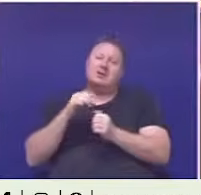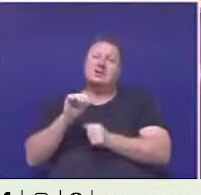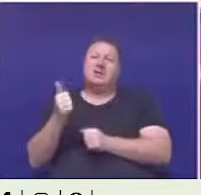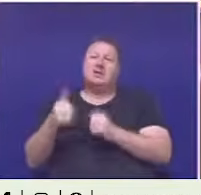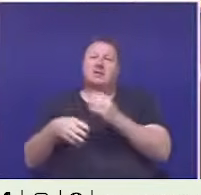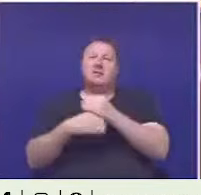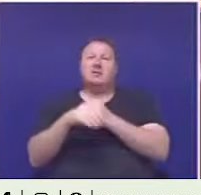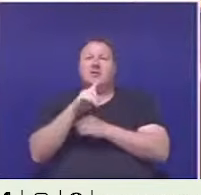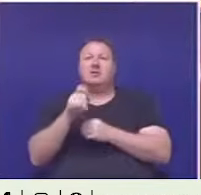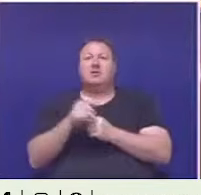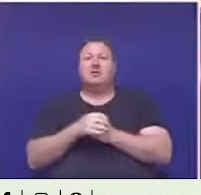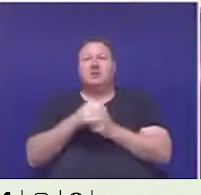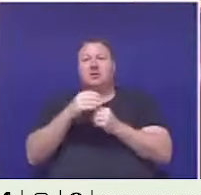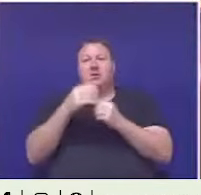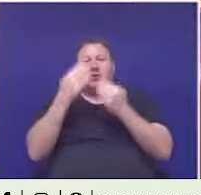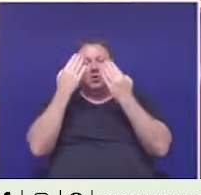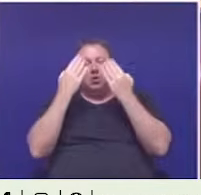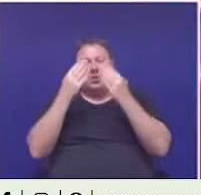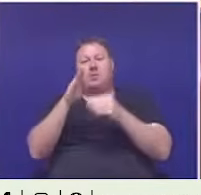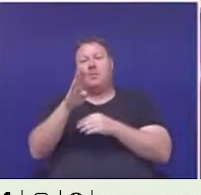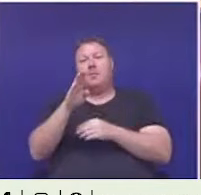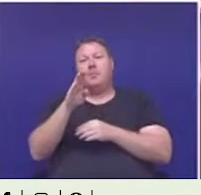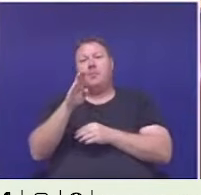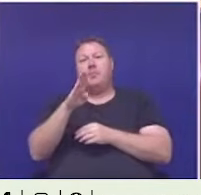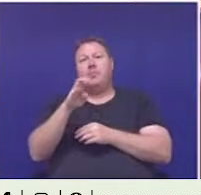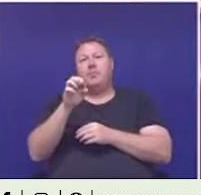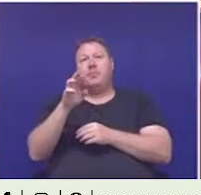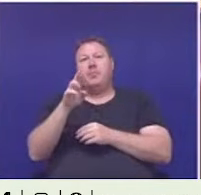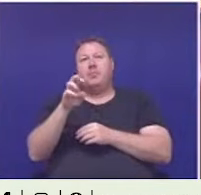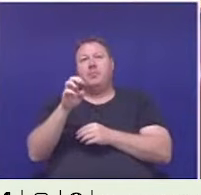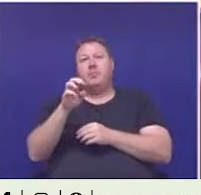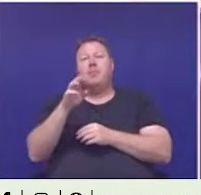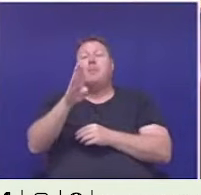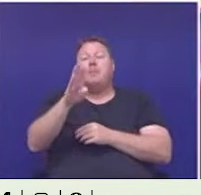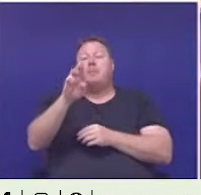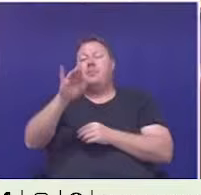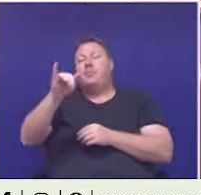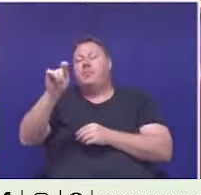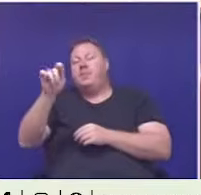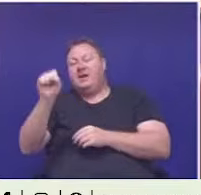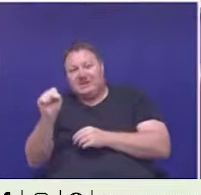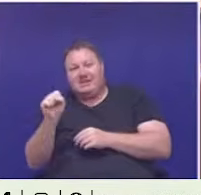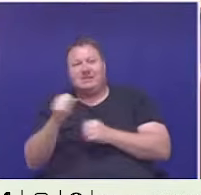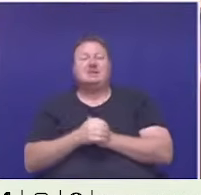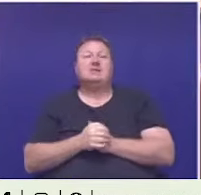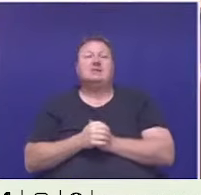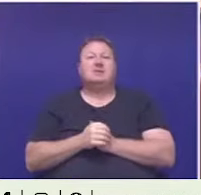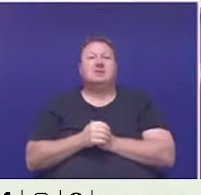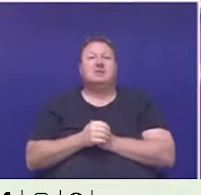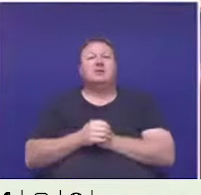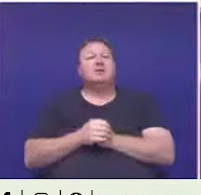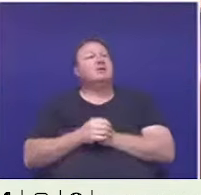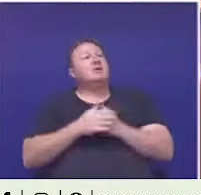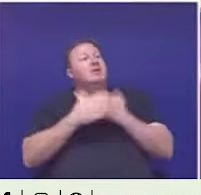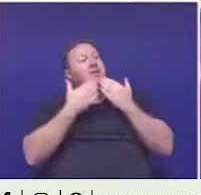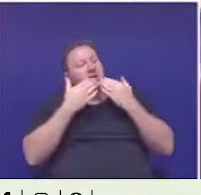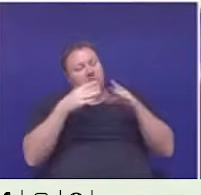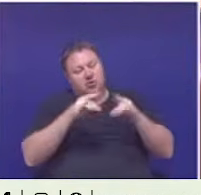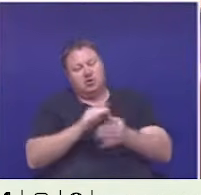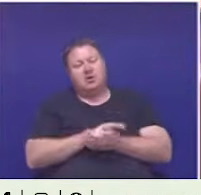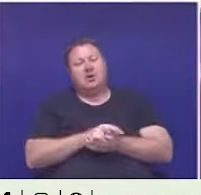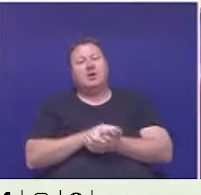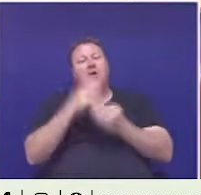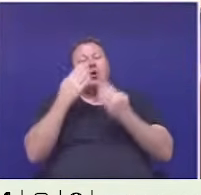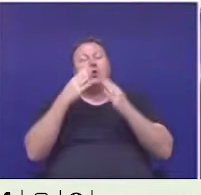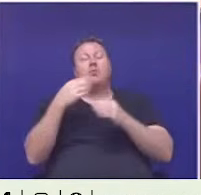is coming from Honorable Press from the Eastern Cape. Thank you, Chair. Honorable Minister, how is your department